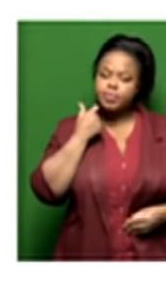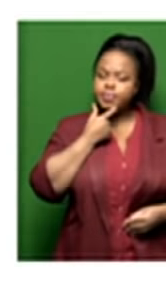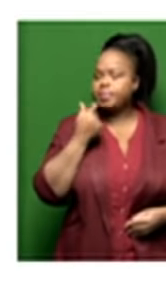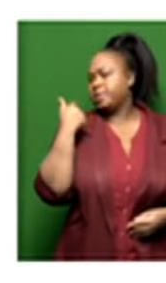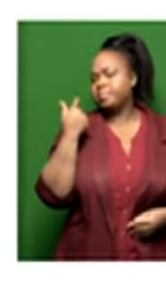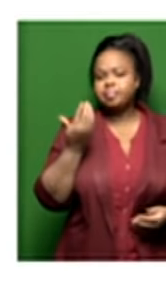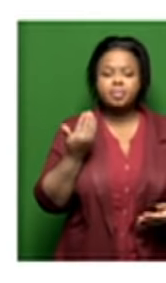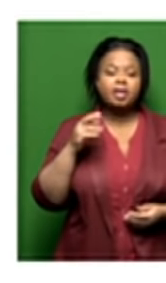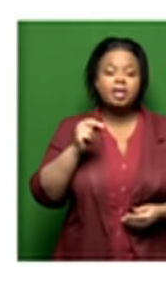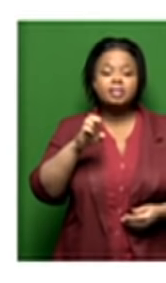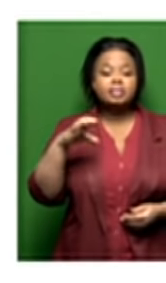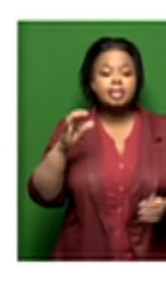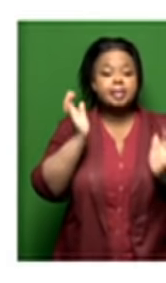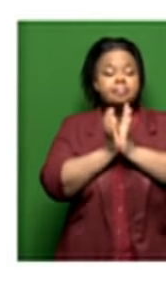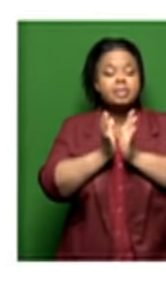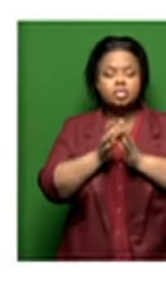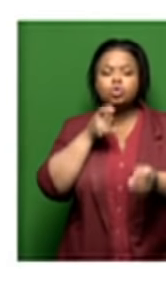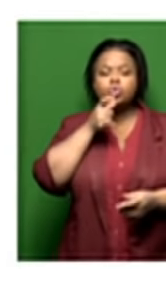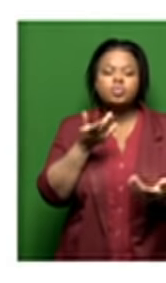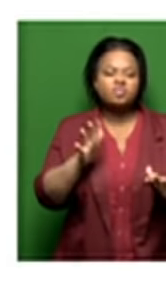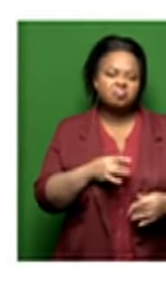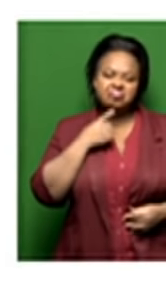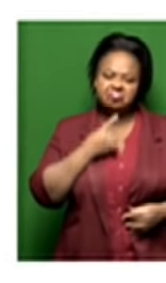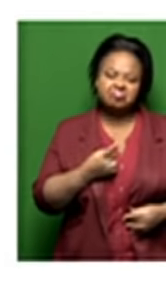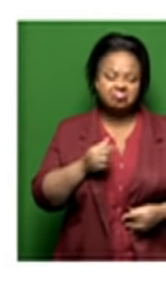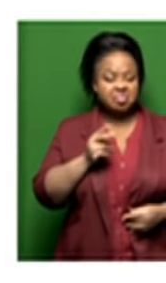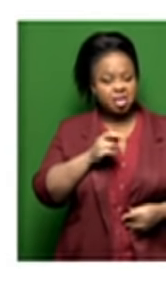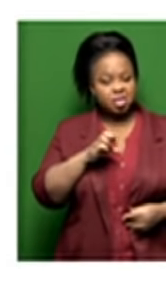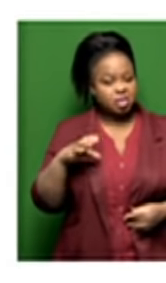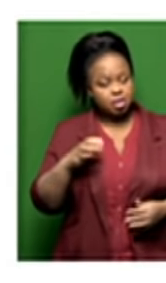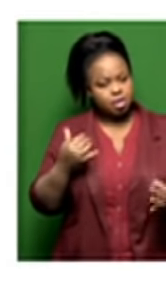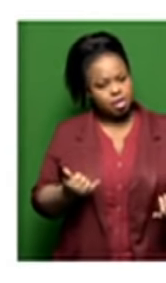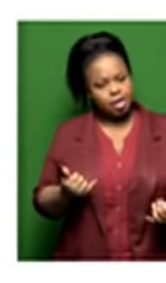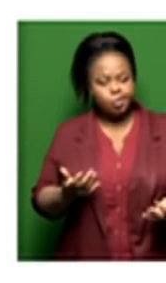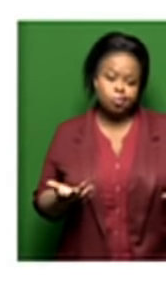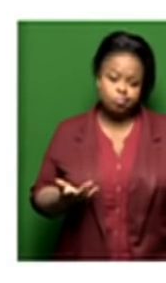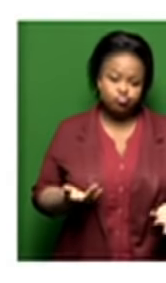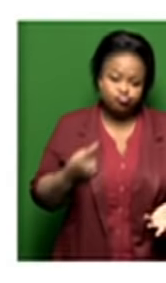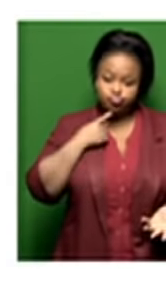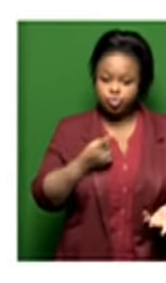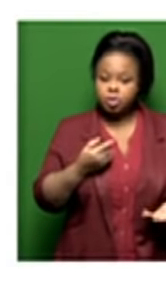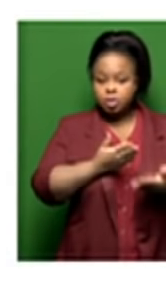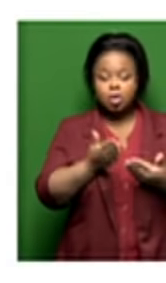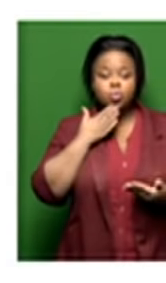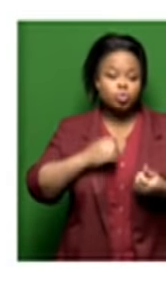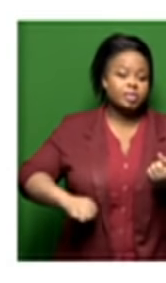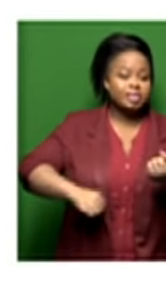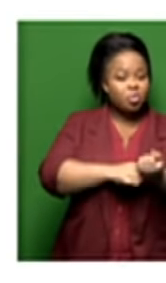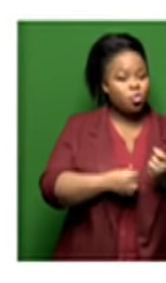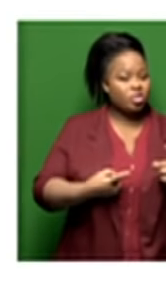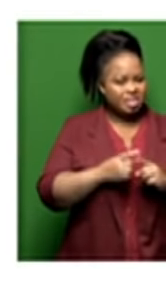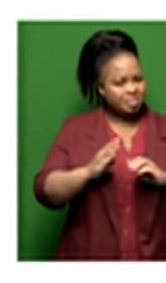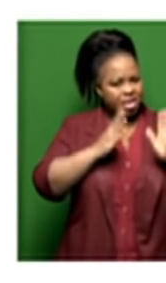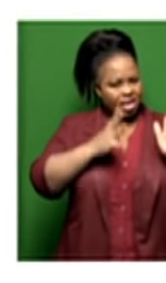recent special ANC meeting statement where the ANC actually is stating out that those that support this kind